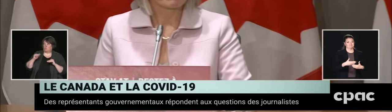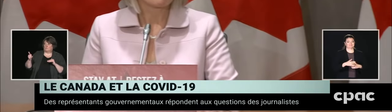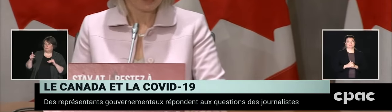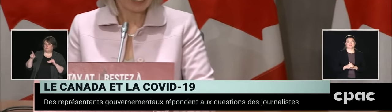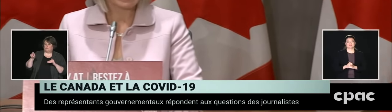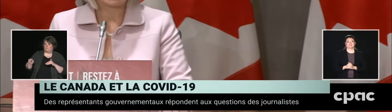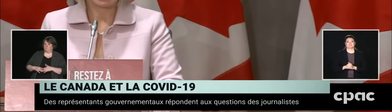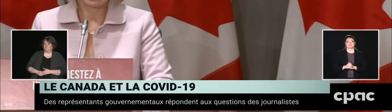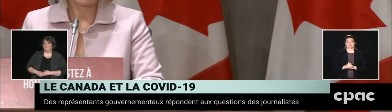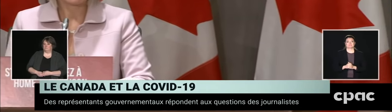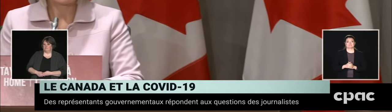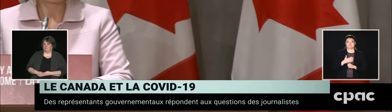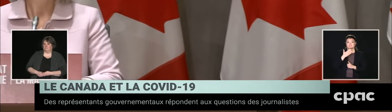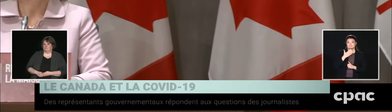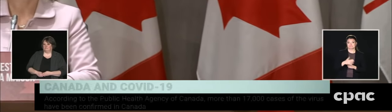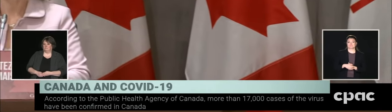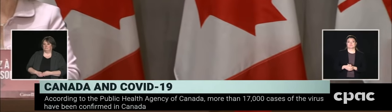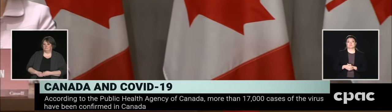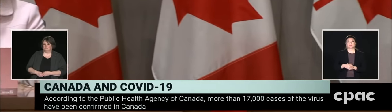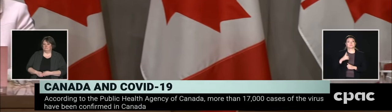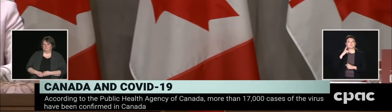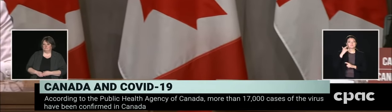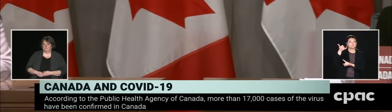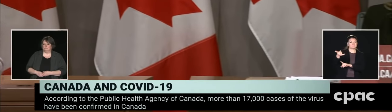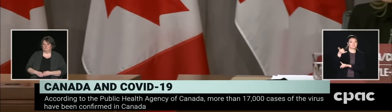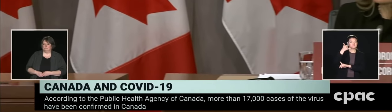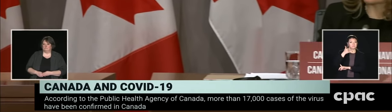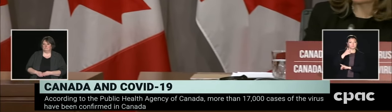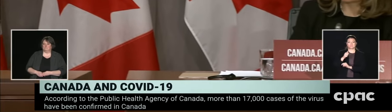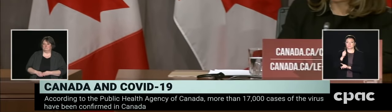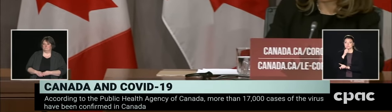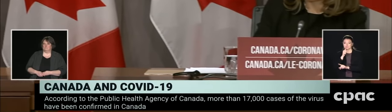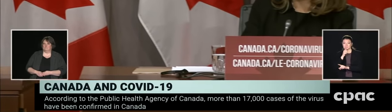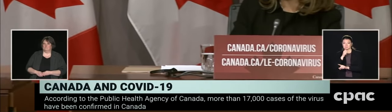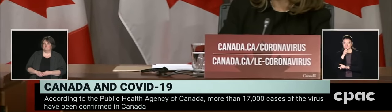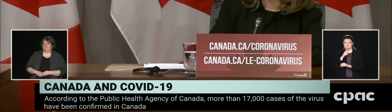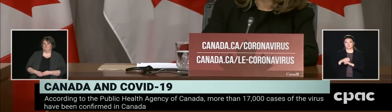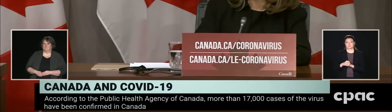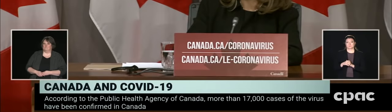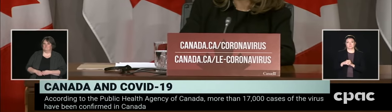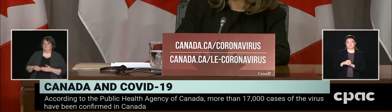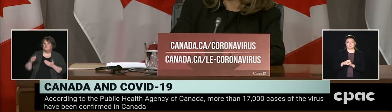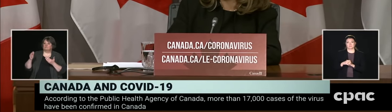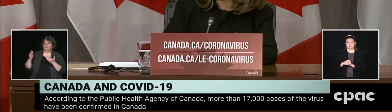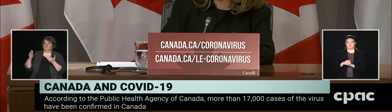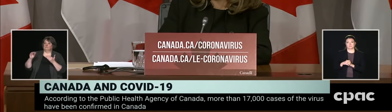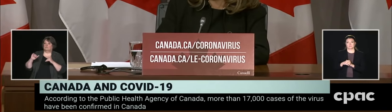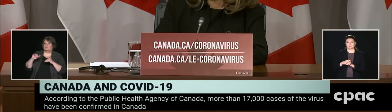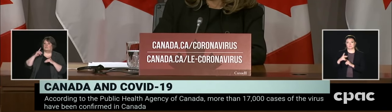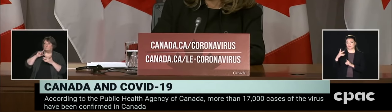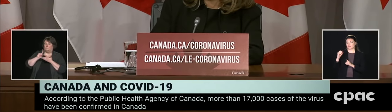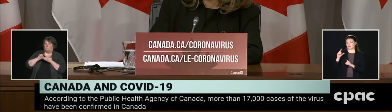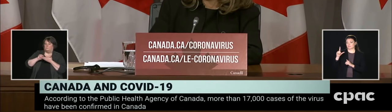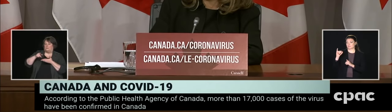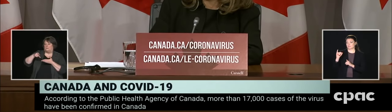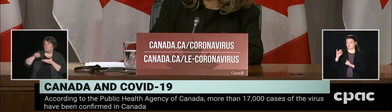Thank you. Merci. The next question is from Maura Forrest, Politico. Your line is open. Please go ahead.